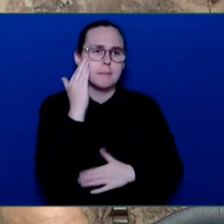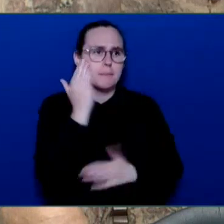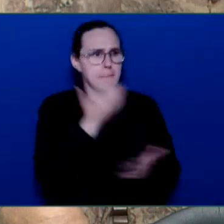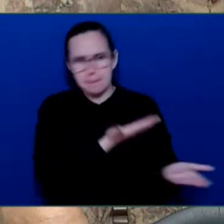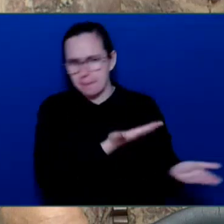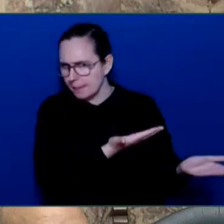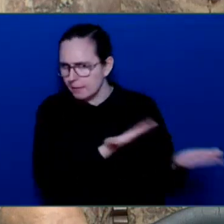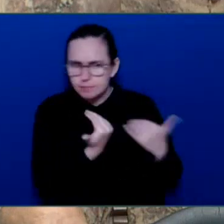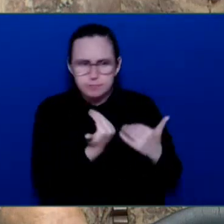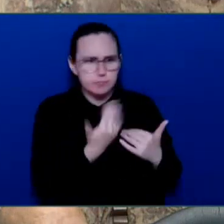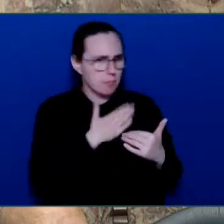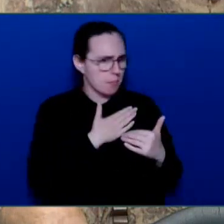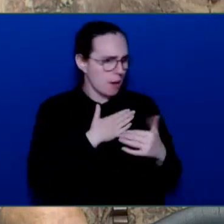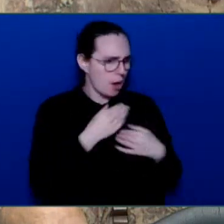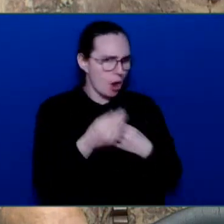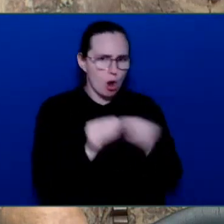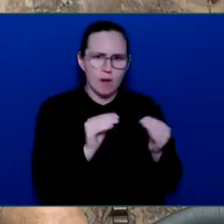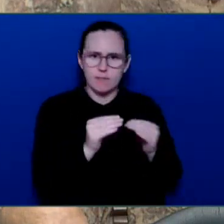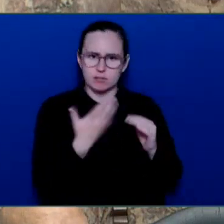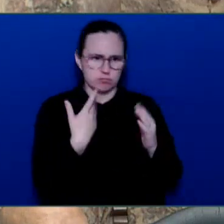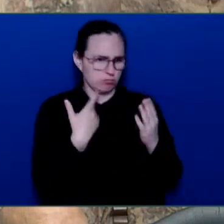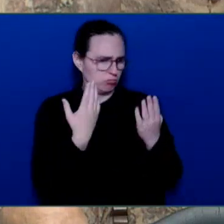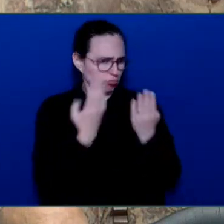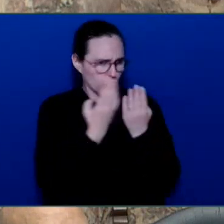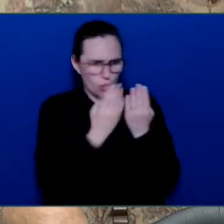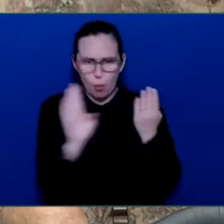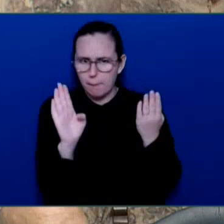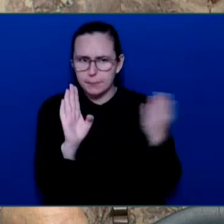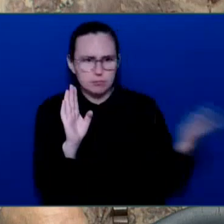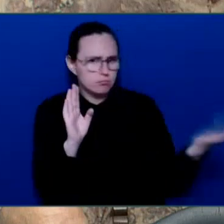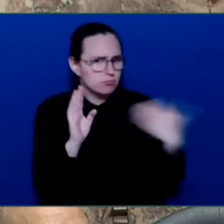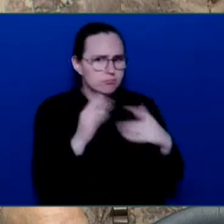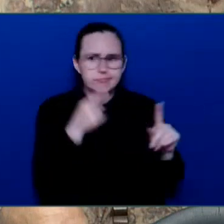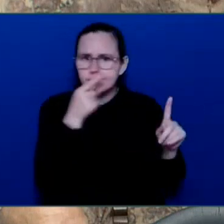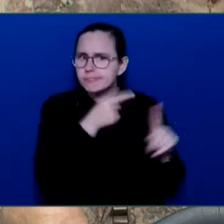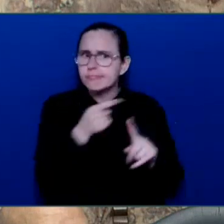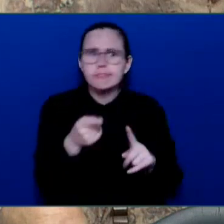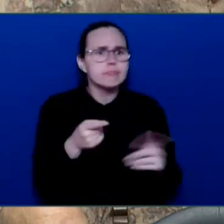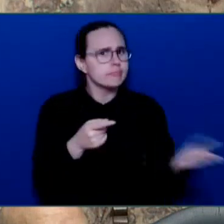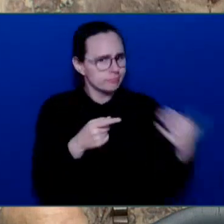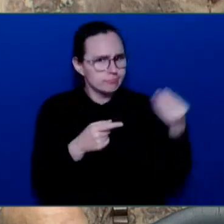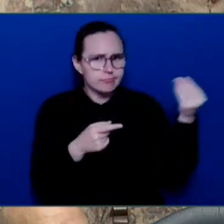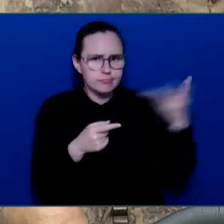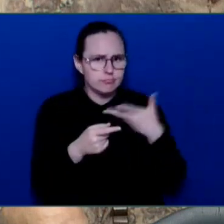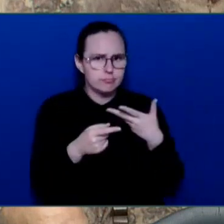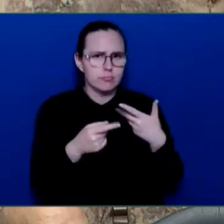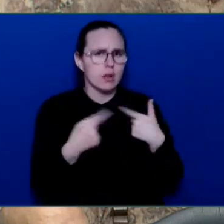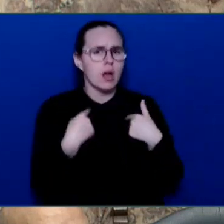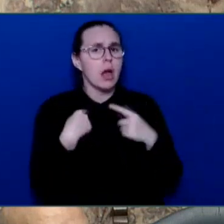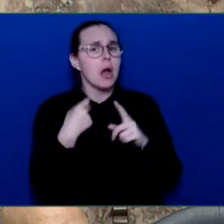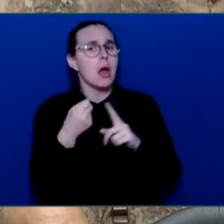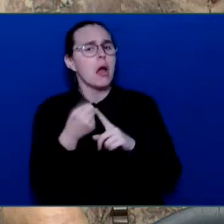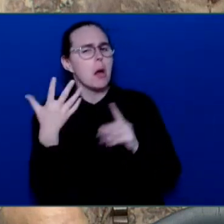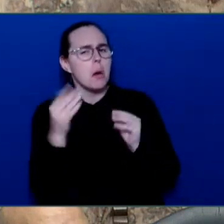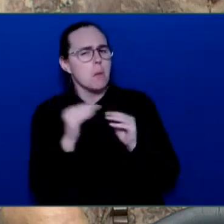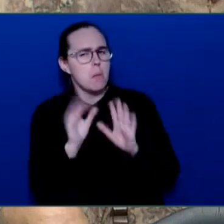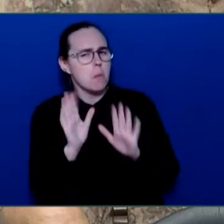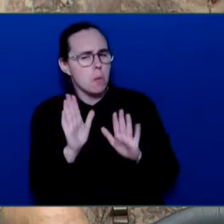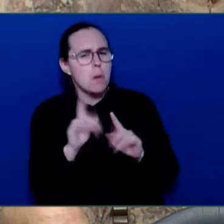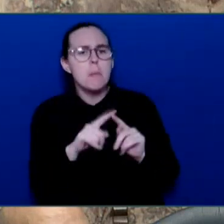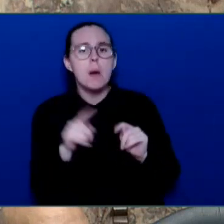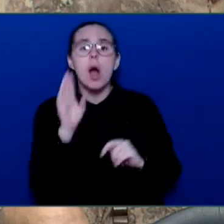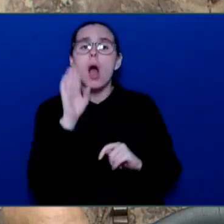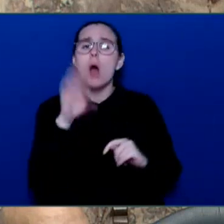about individual issues. I won't say more about it except to say that I know all members of the House are affected by these things, and